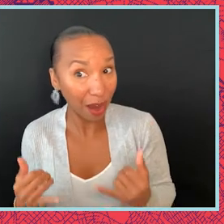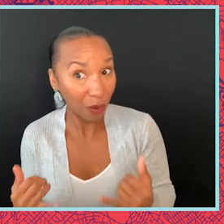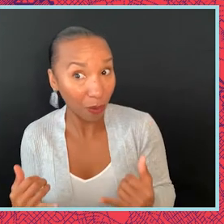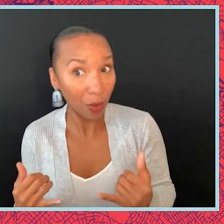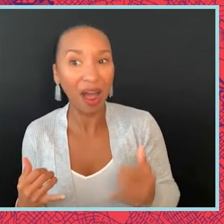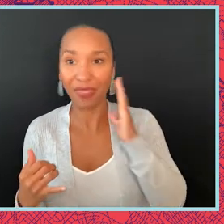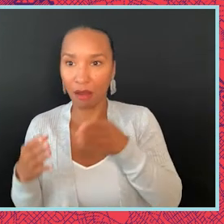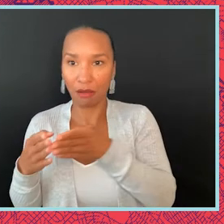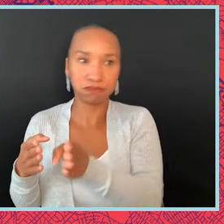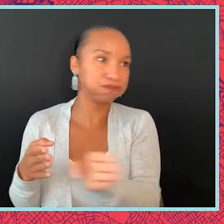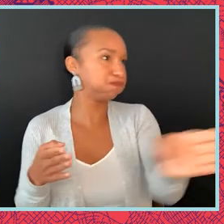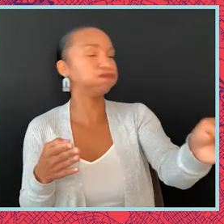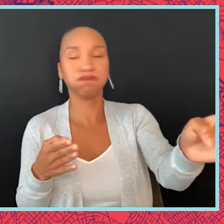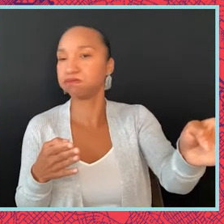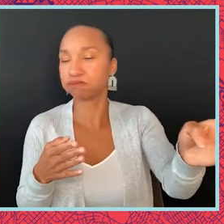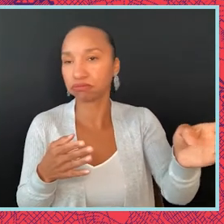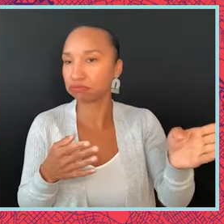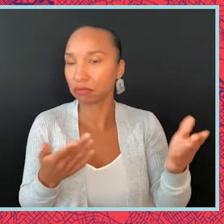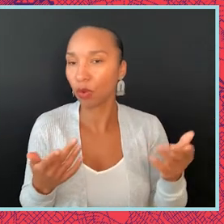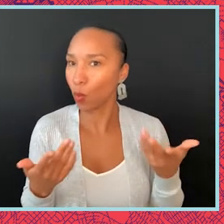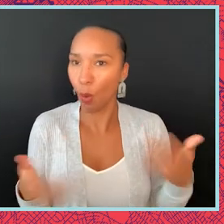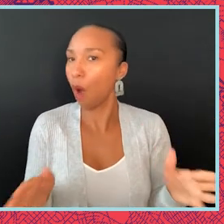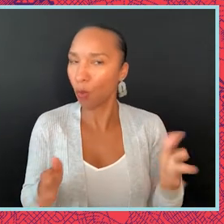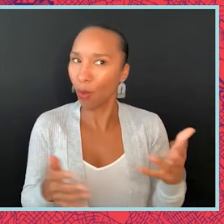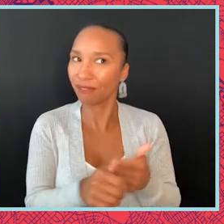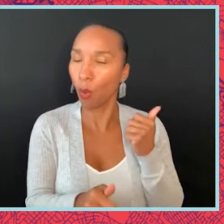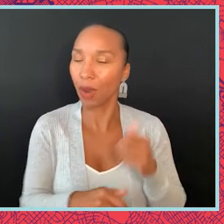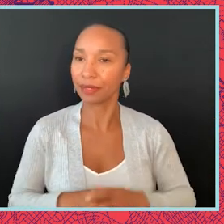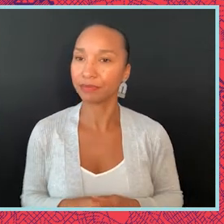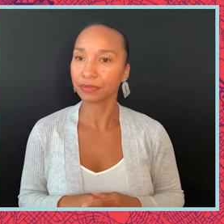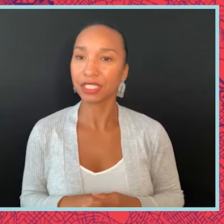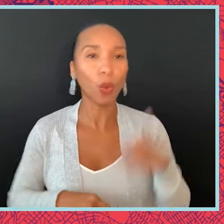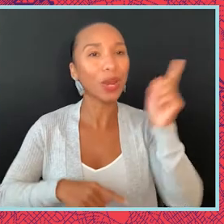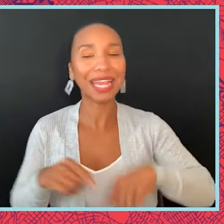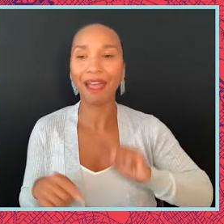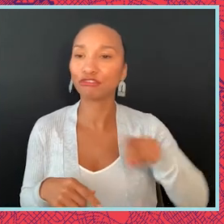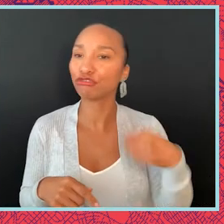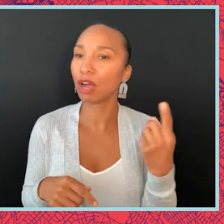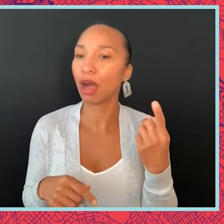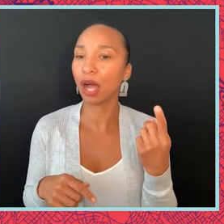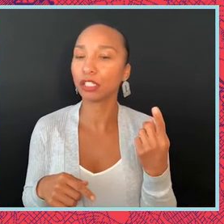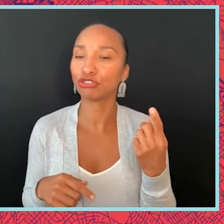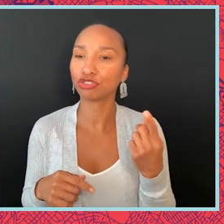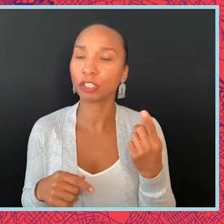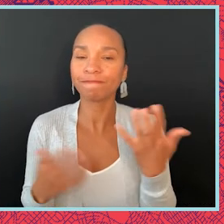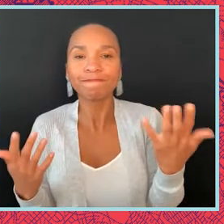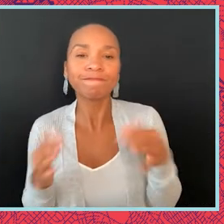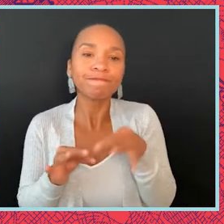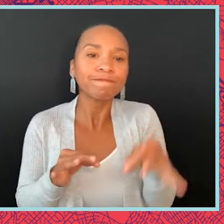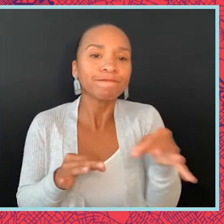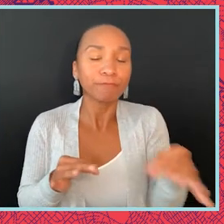then we're going to go in a direction that we don't want to go in as a country. So we can't continue to count our days where there